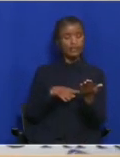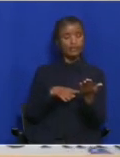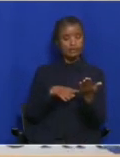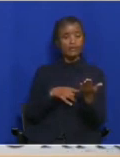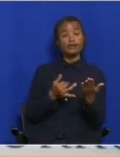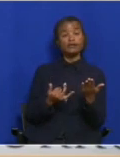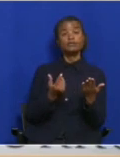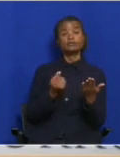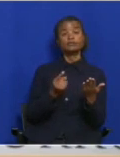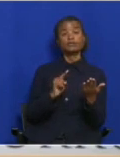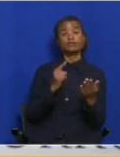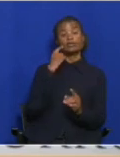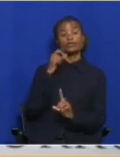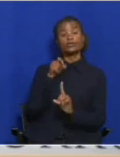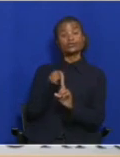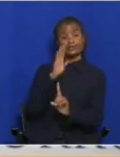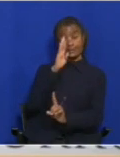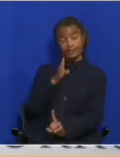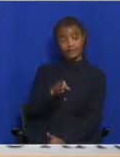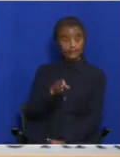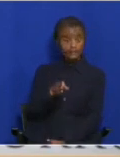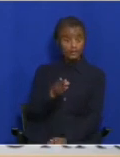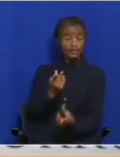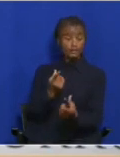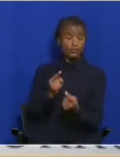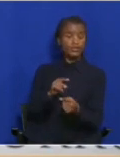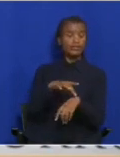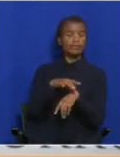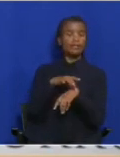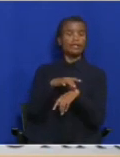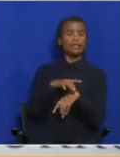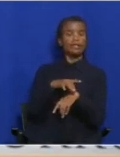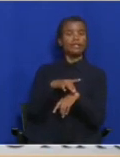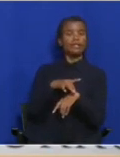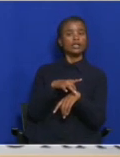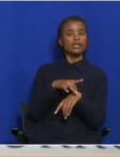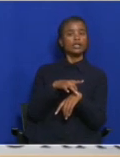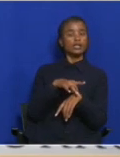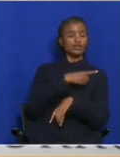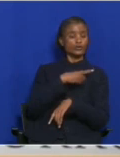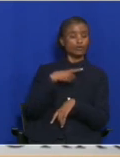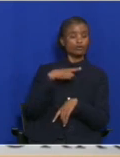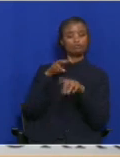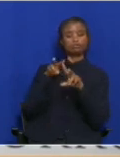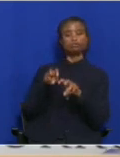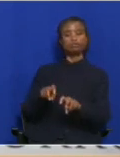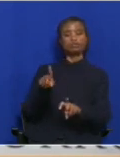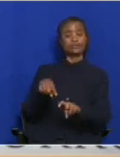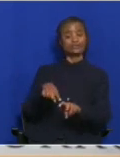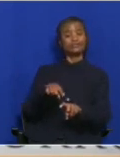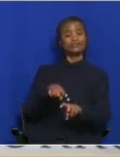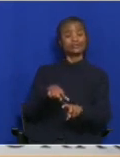and subject him to a medical exam from someone other than the doctor of his choosing. Whereas what they